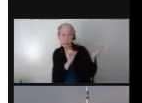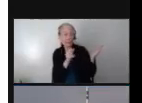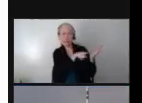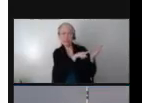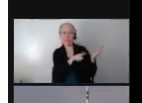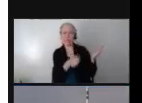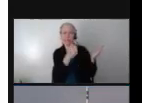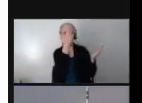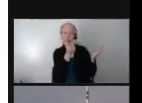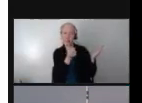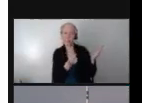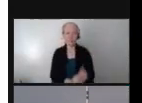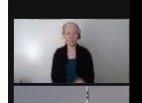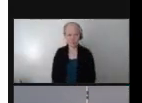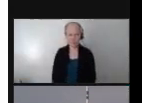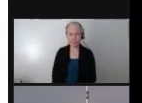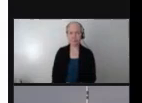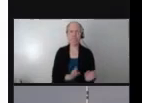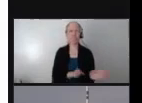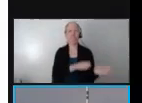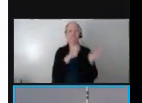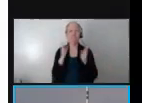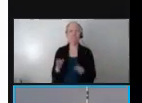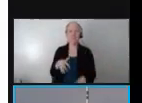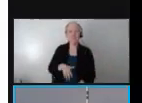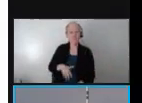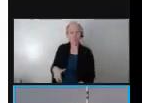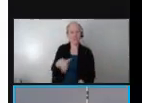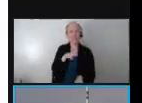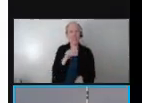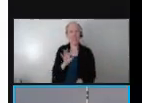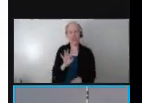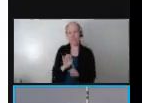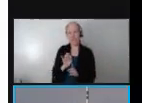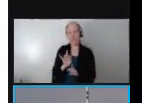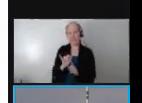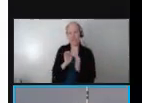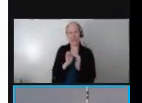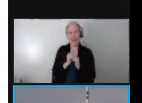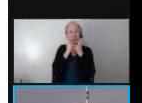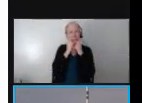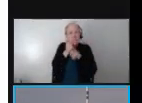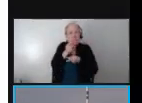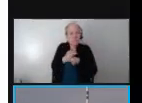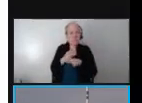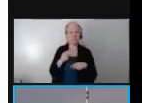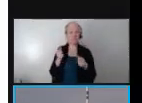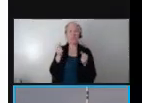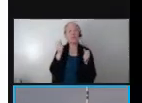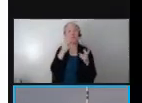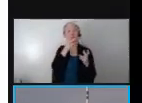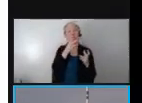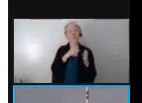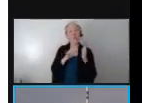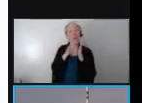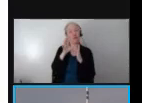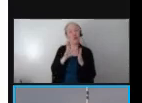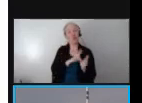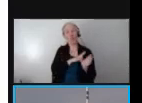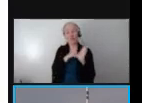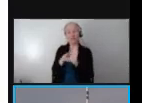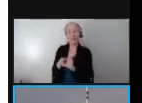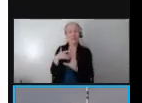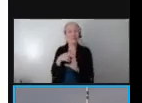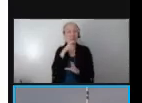Pregnancy and fertility preservation. So when women come into the Corps, a lot of times they're in their upper 20s to kind